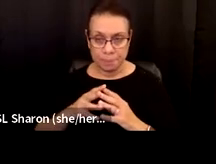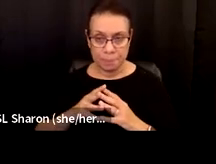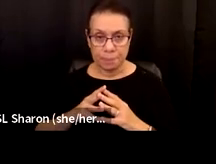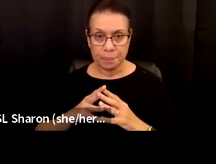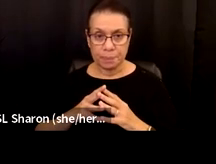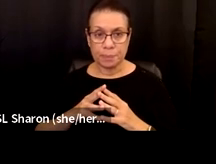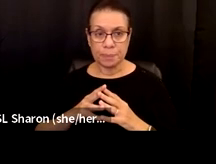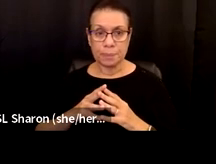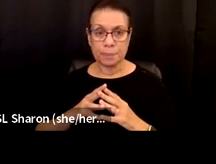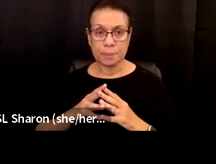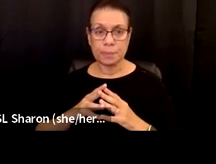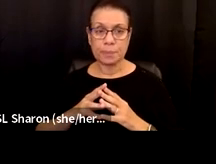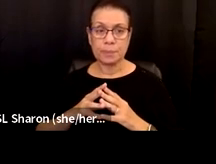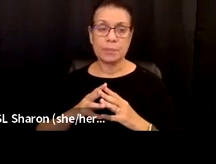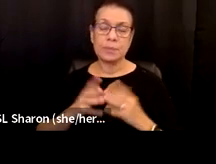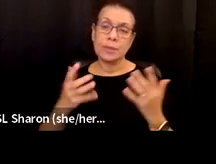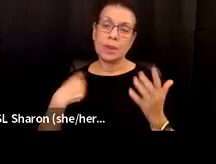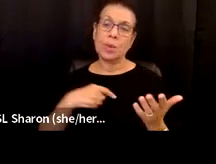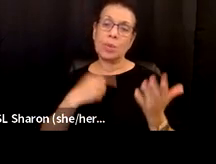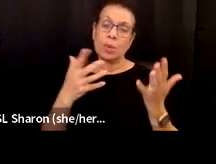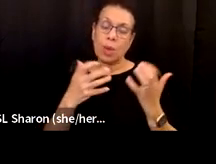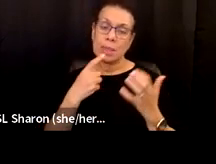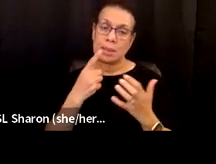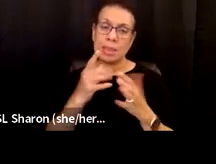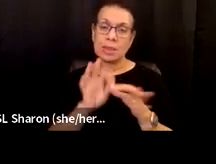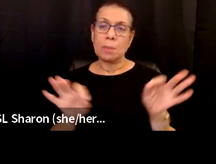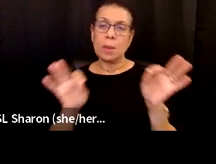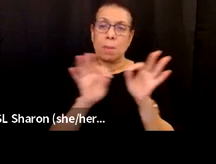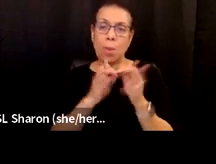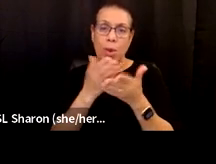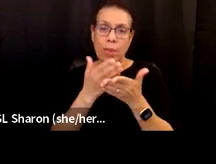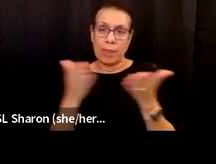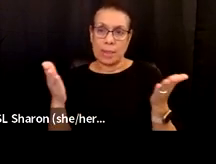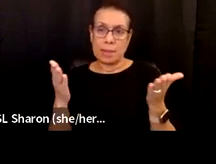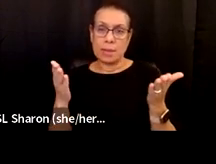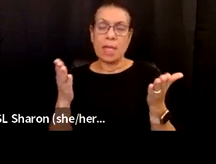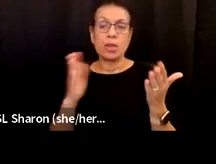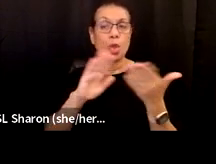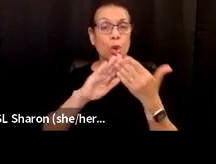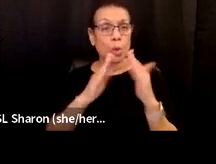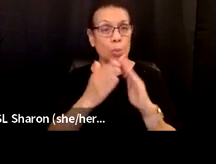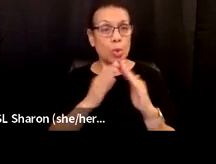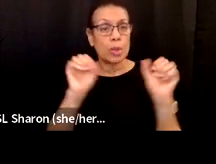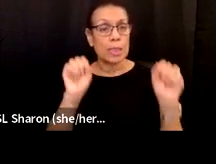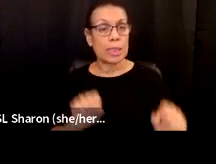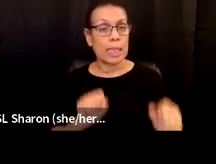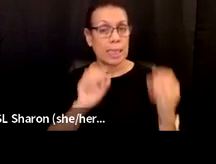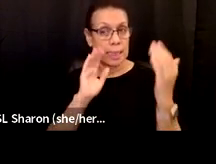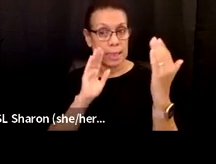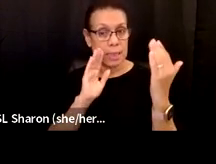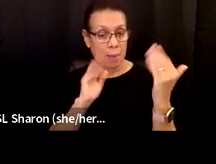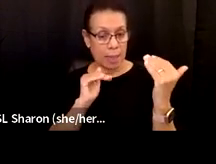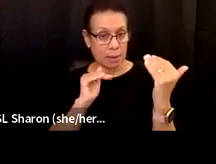slide we just wanted to communicate some important things that this community can expect over the next year as we